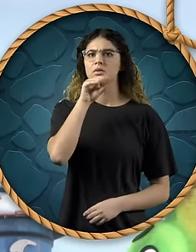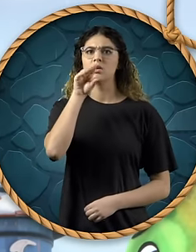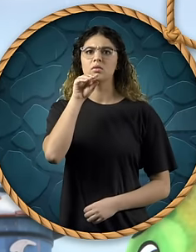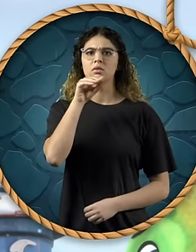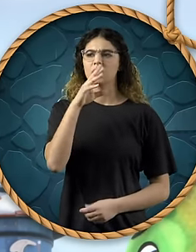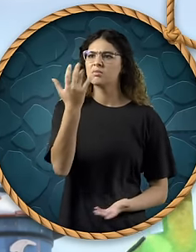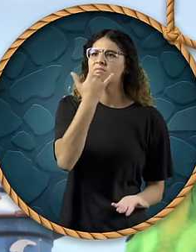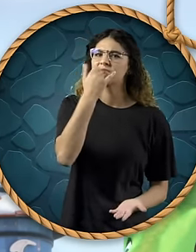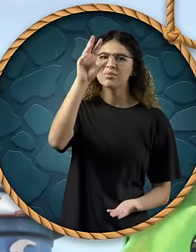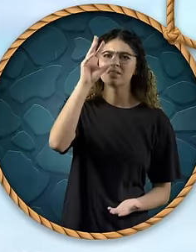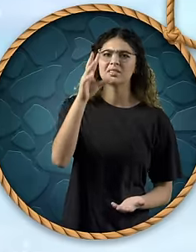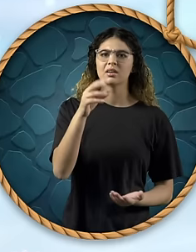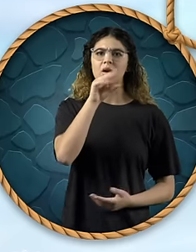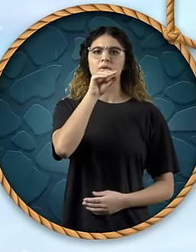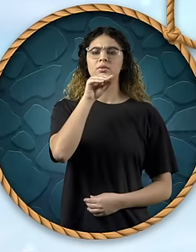What's the matter, Brighty?